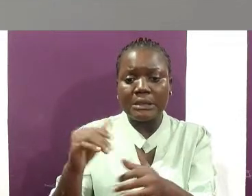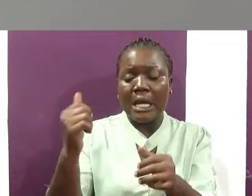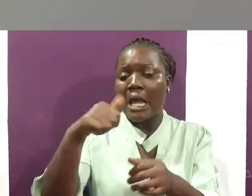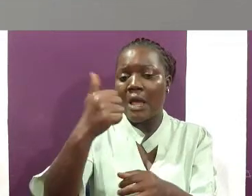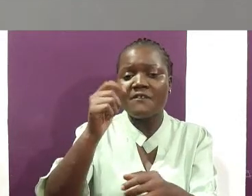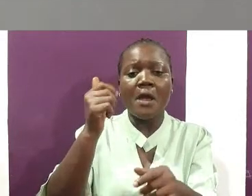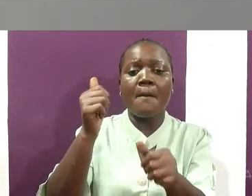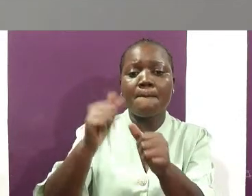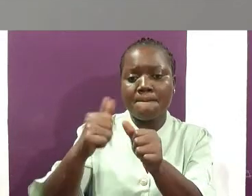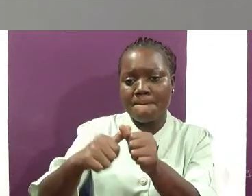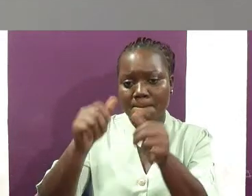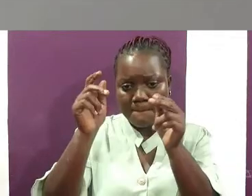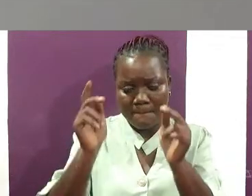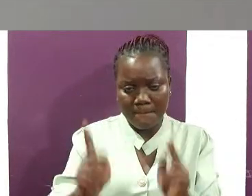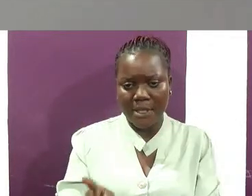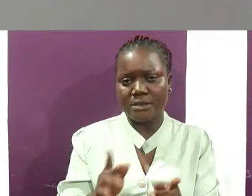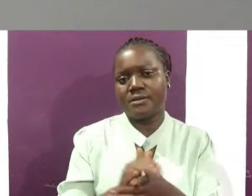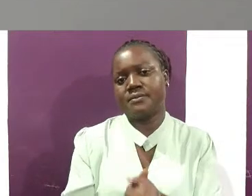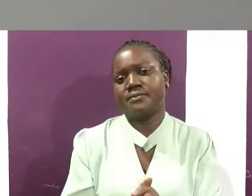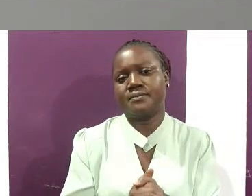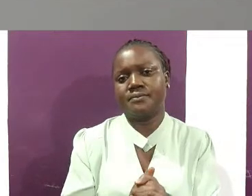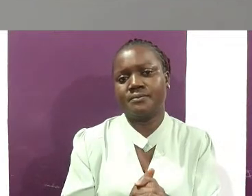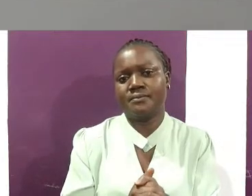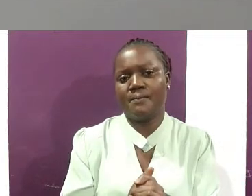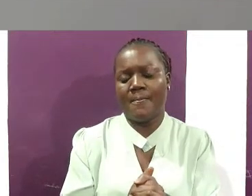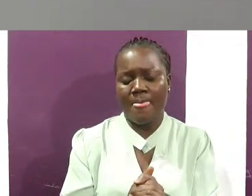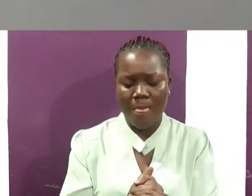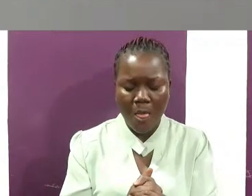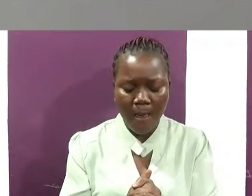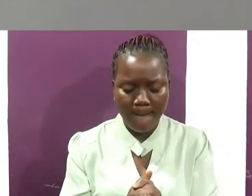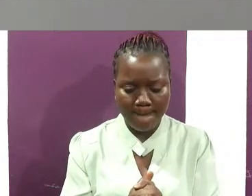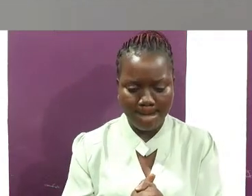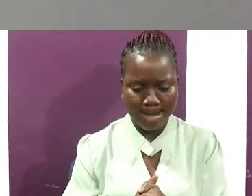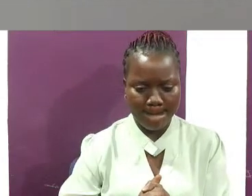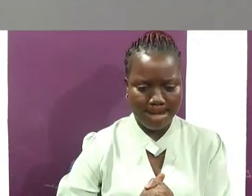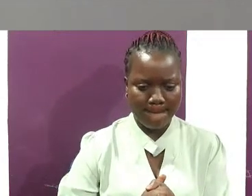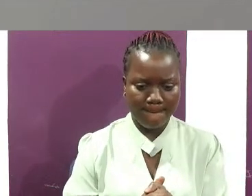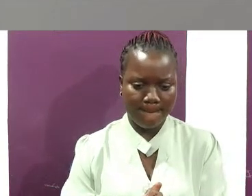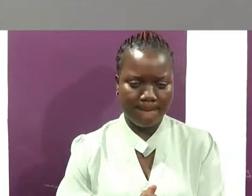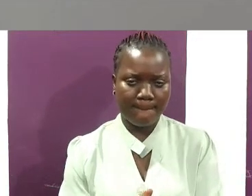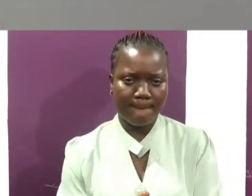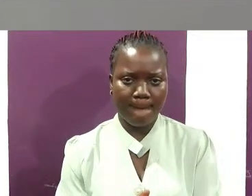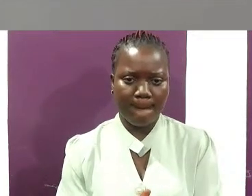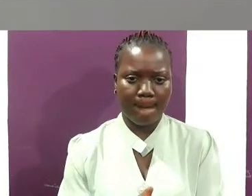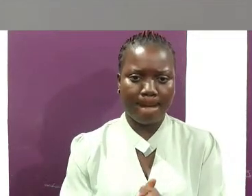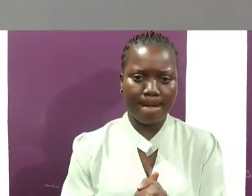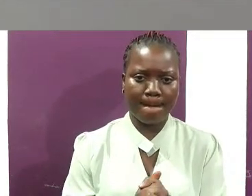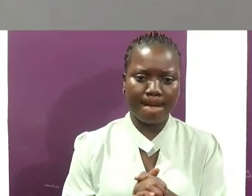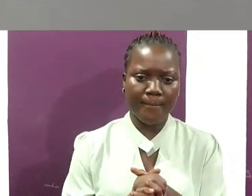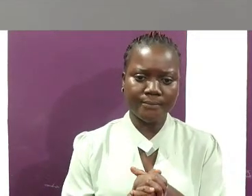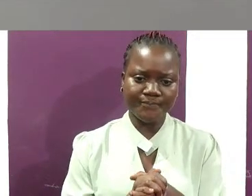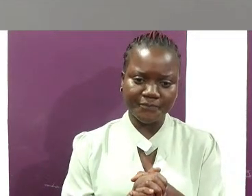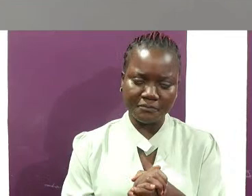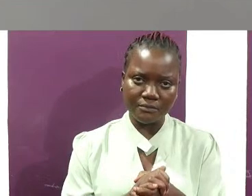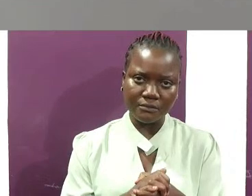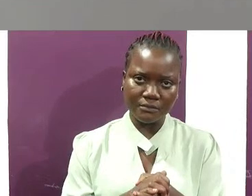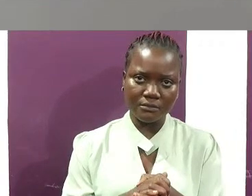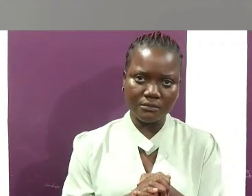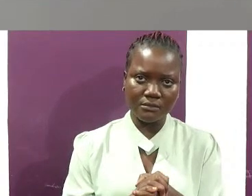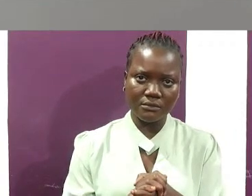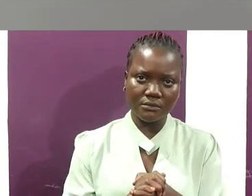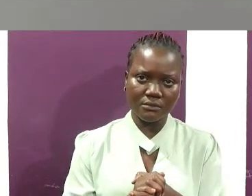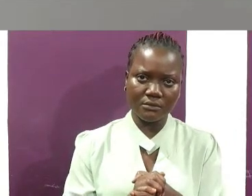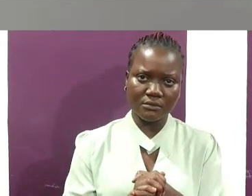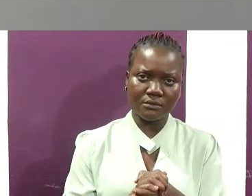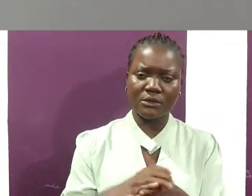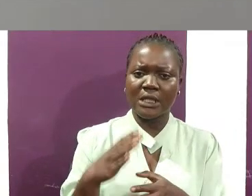So continuing daily with one accord in the temple and breaking bread from house to house, they ate their food with gladness and simplicity of heart.